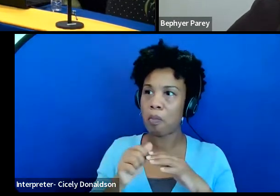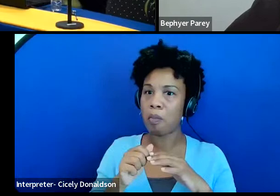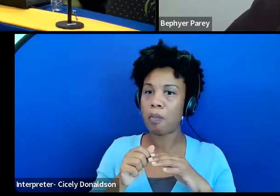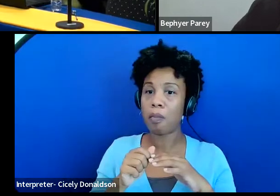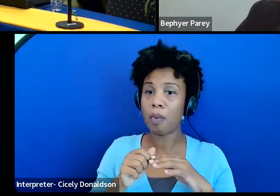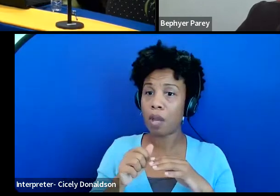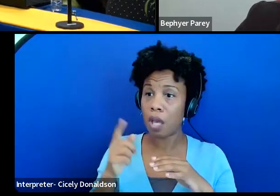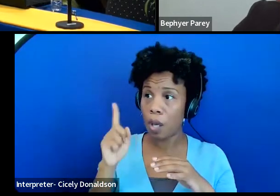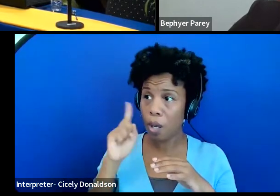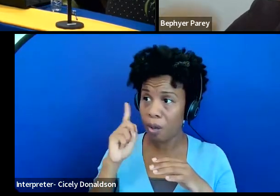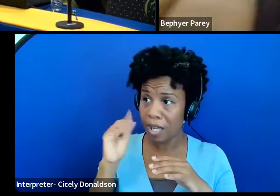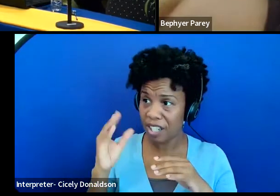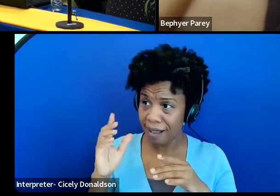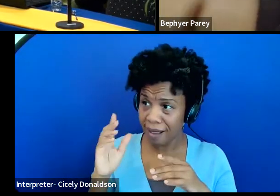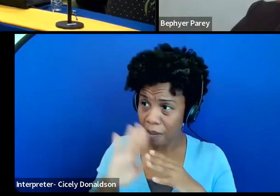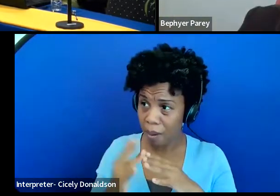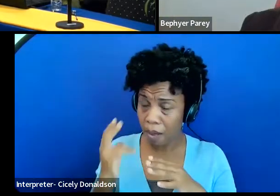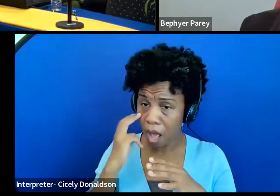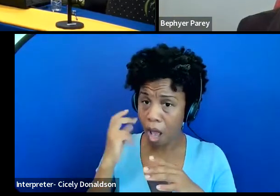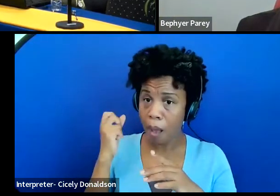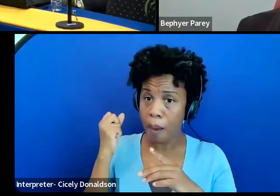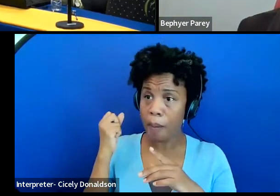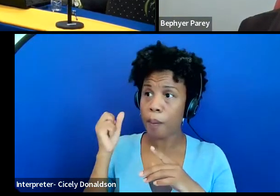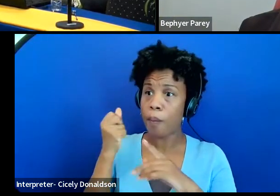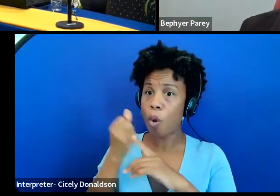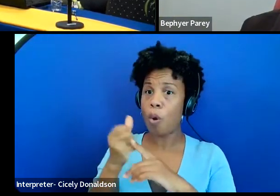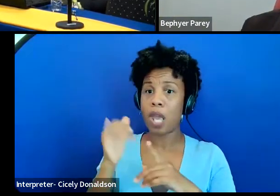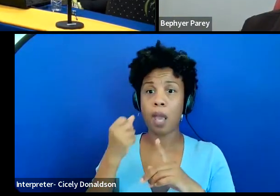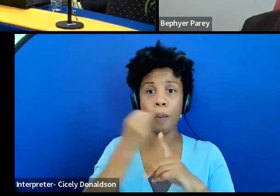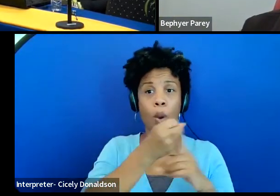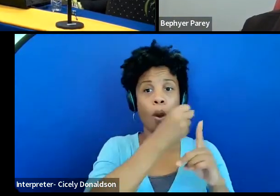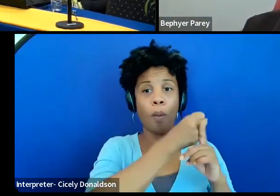time. So I think our